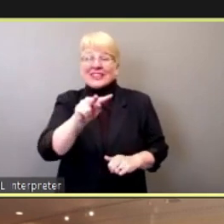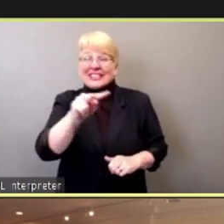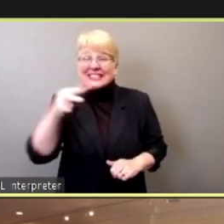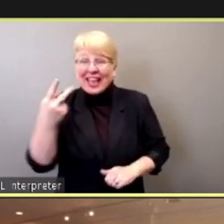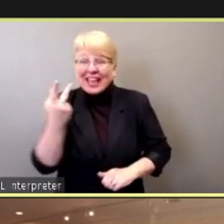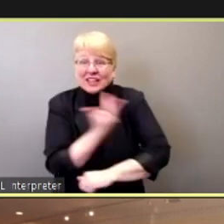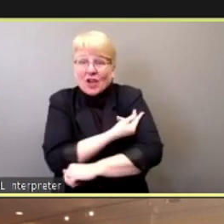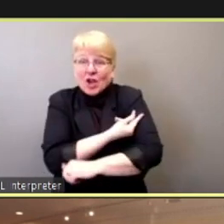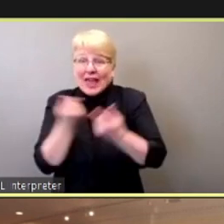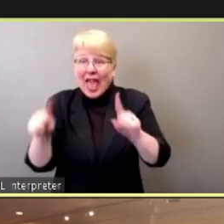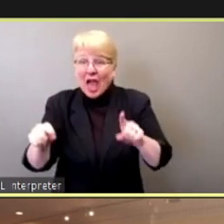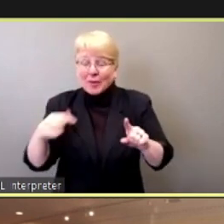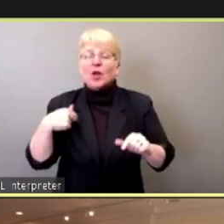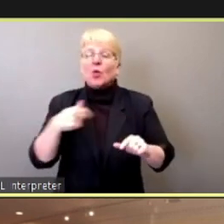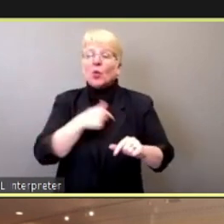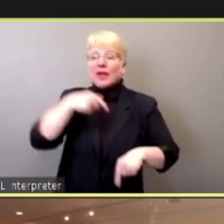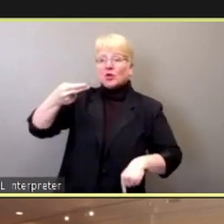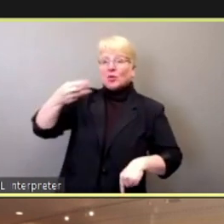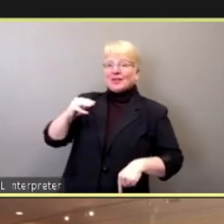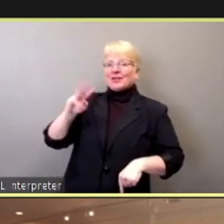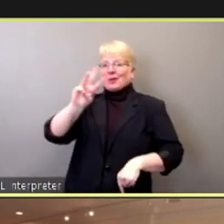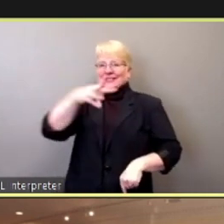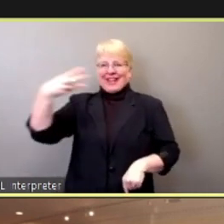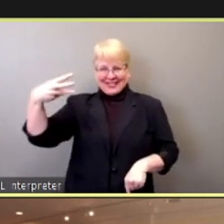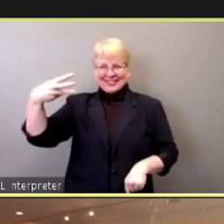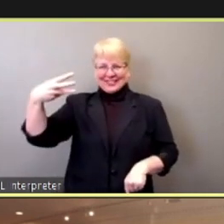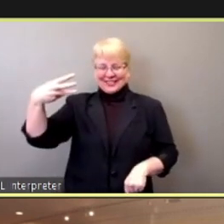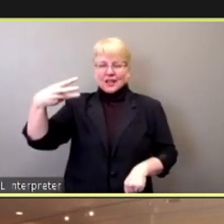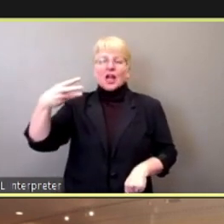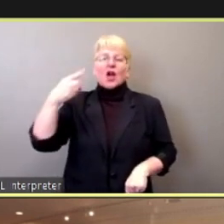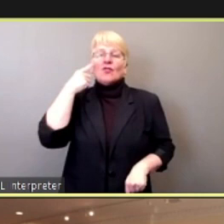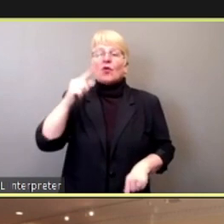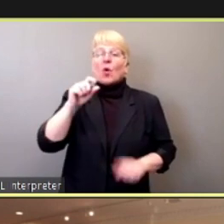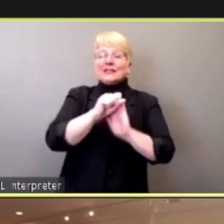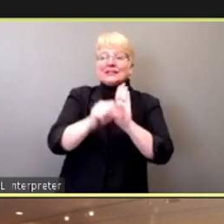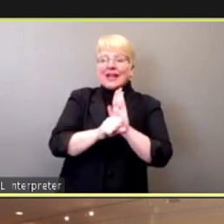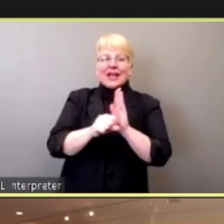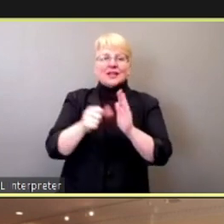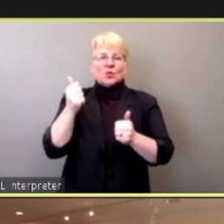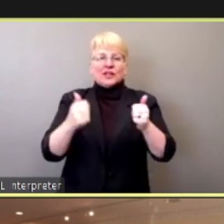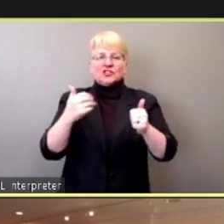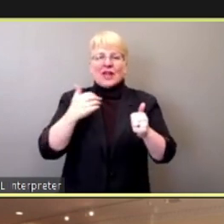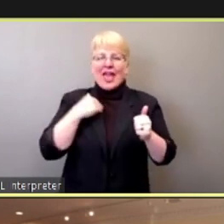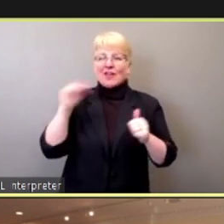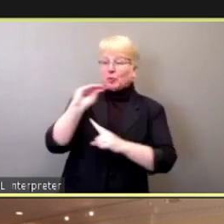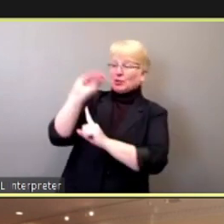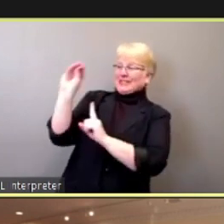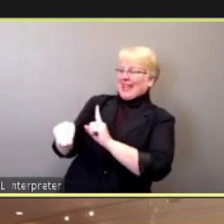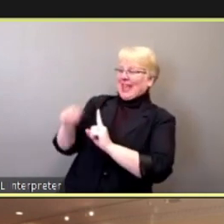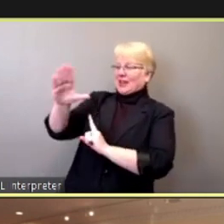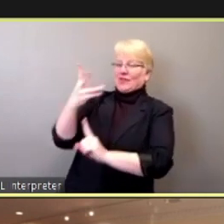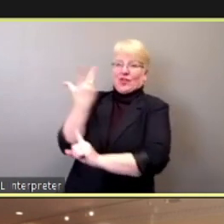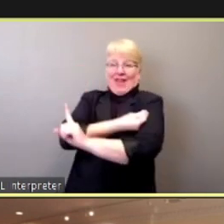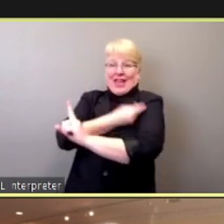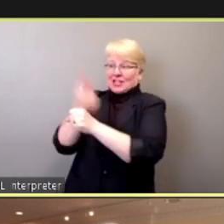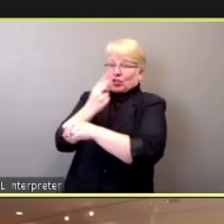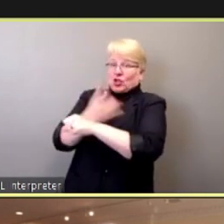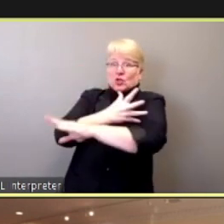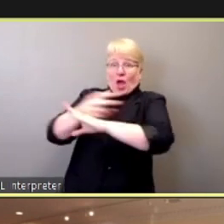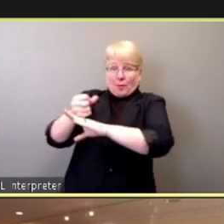the vaccine. We're number 4 in the states for the percent of vaccines used. I will tell you there's